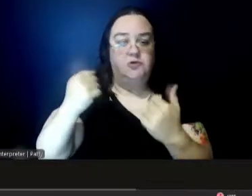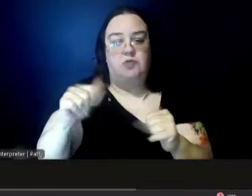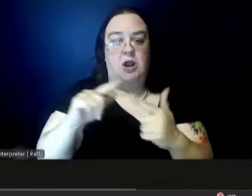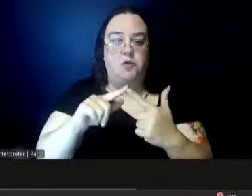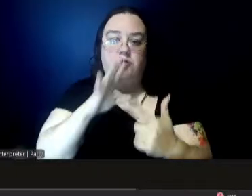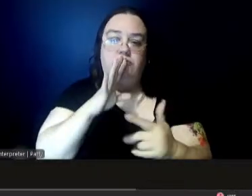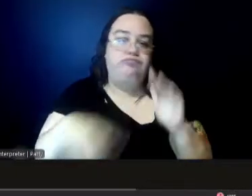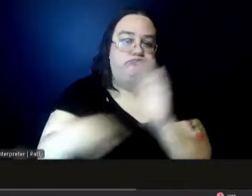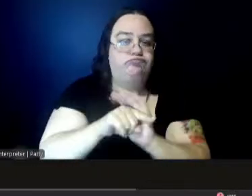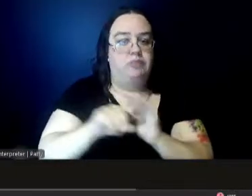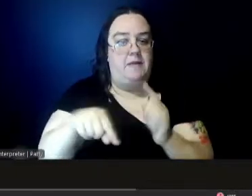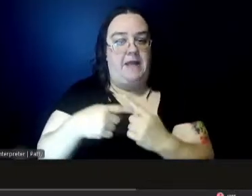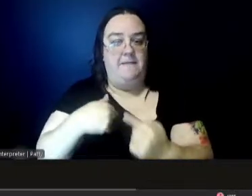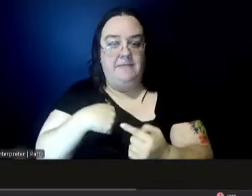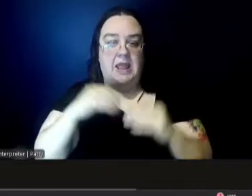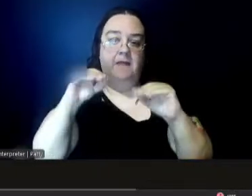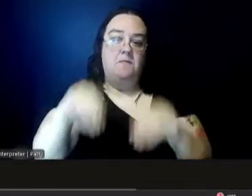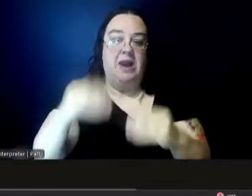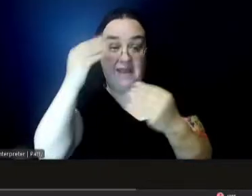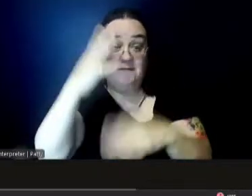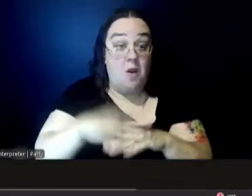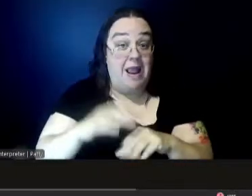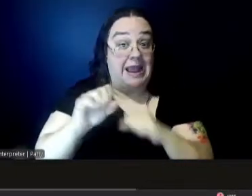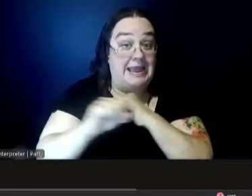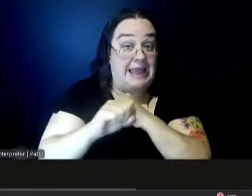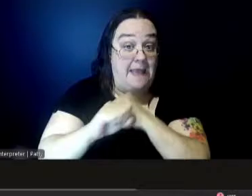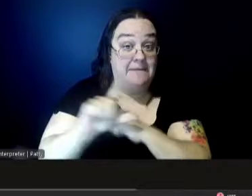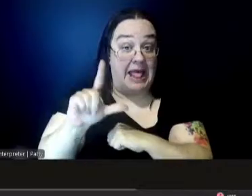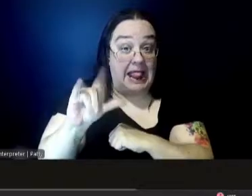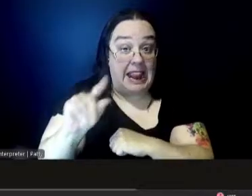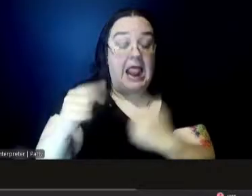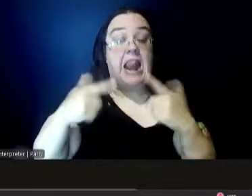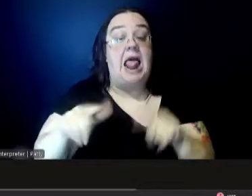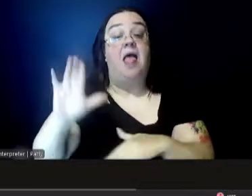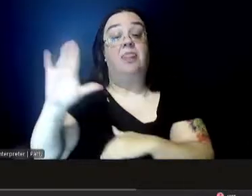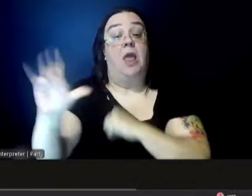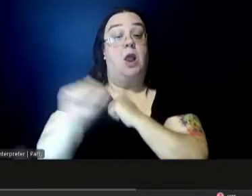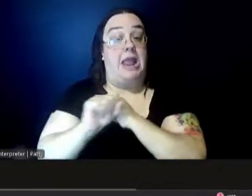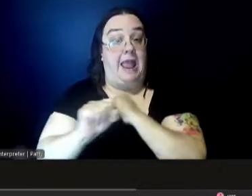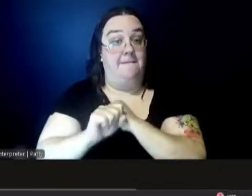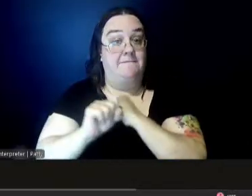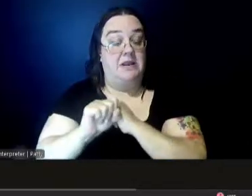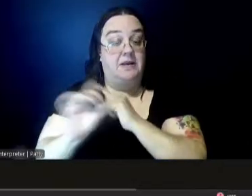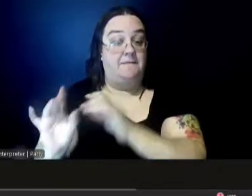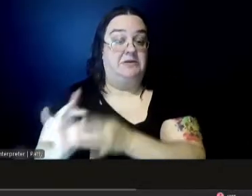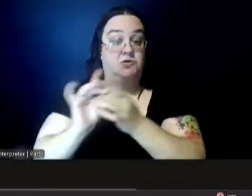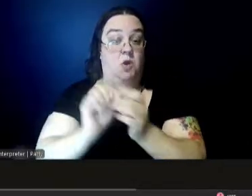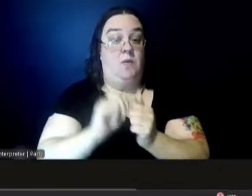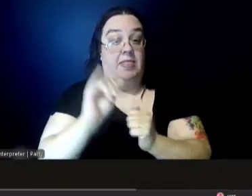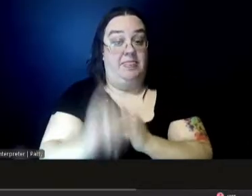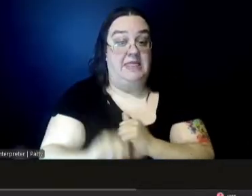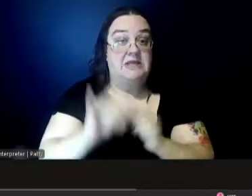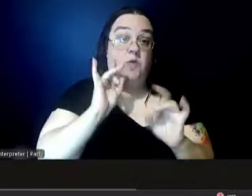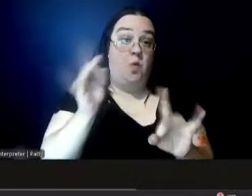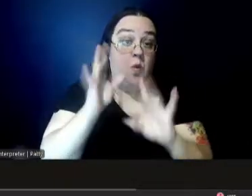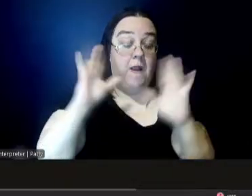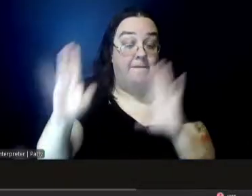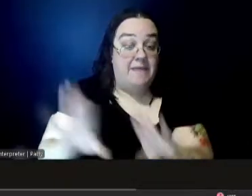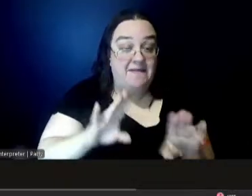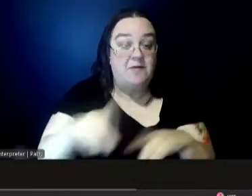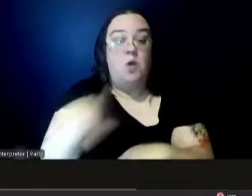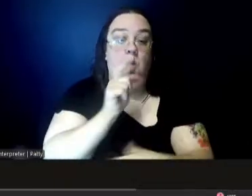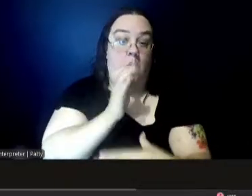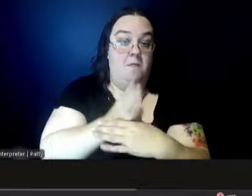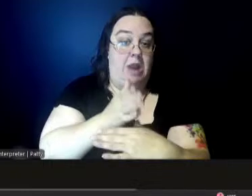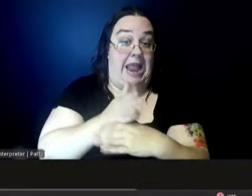literature, who allowed their campaigns to be associated with this abhorrent behavior, those who harassed our board